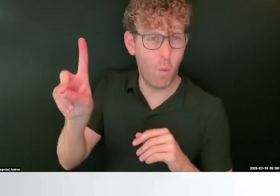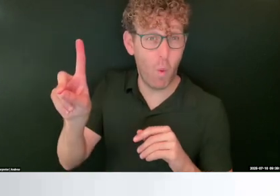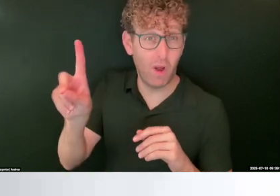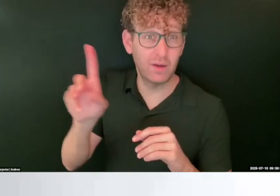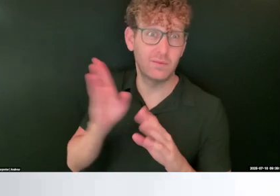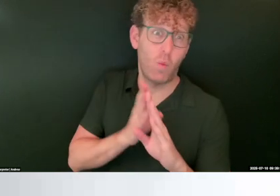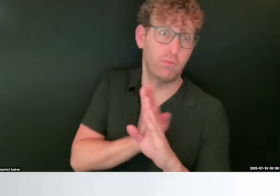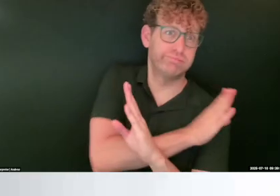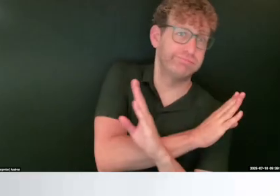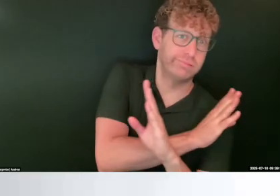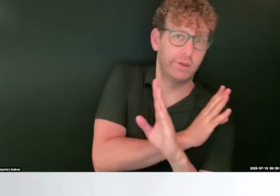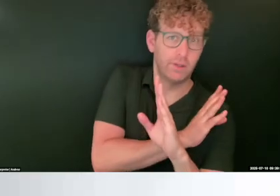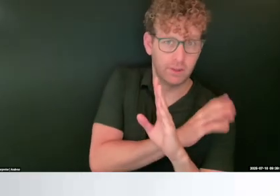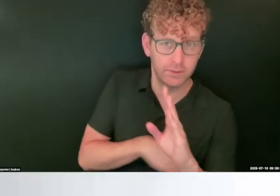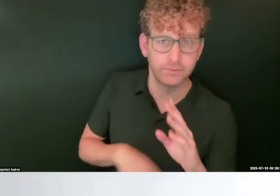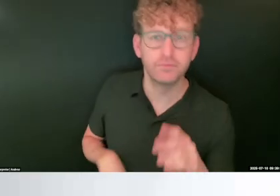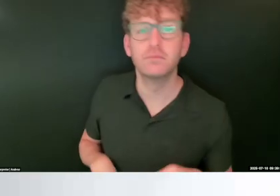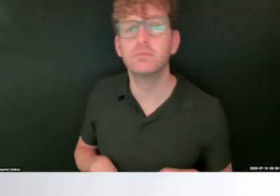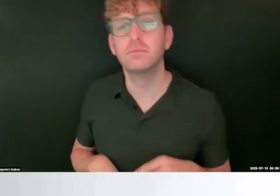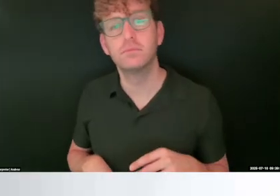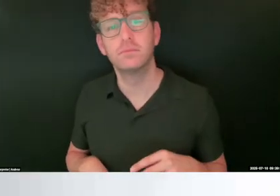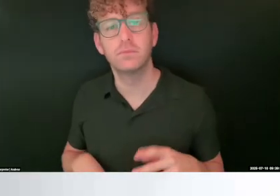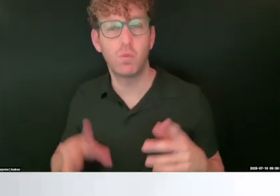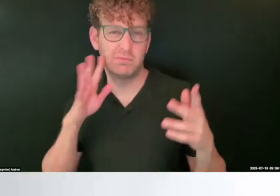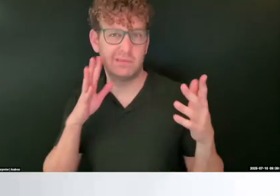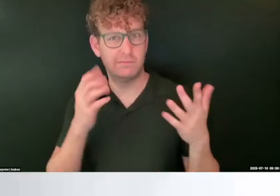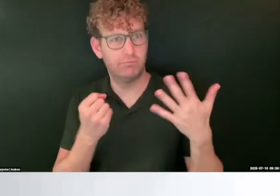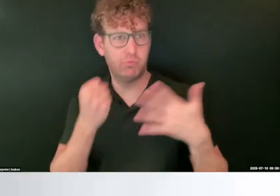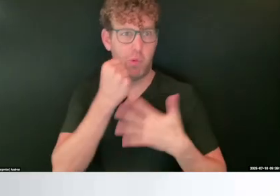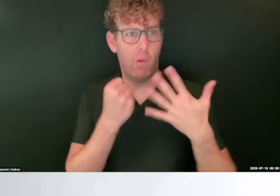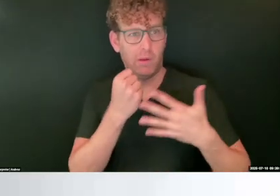or prioritize the oldest vehicles through consistent thresholds.